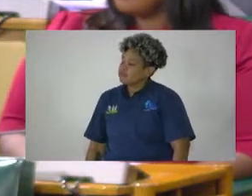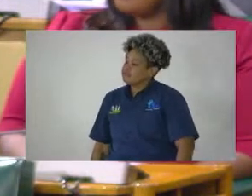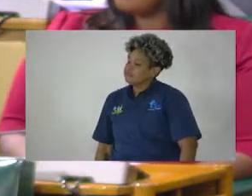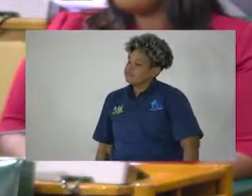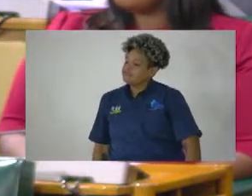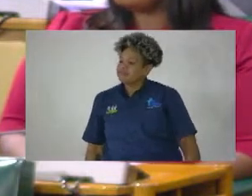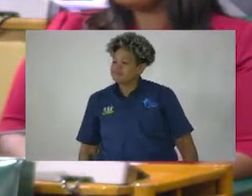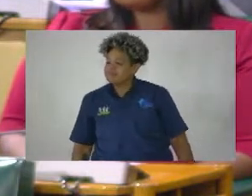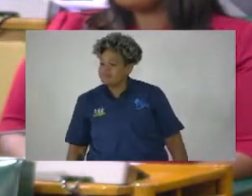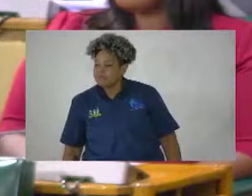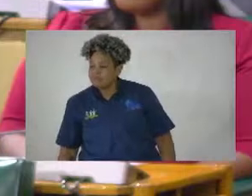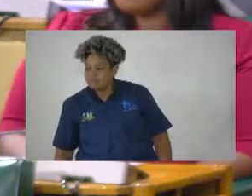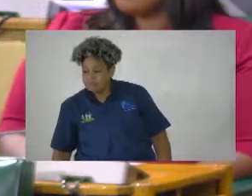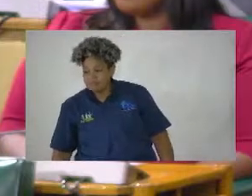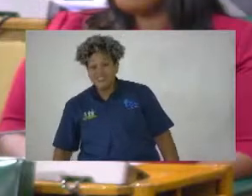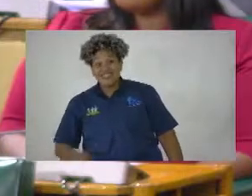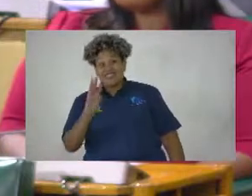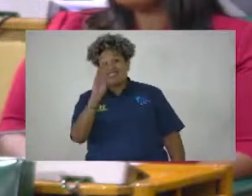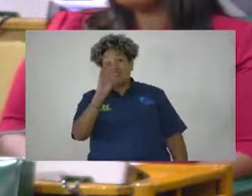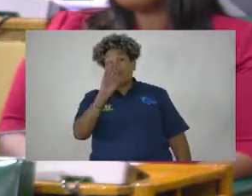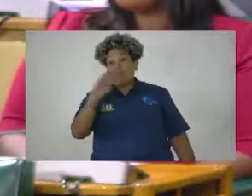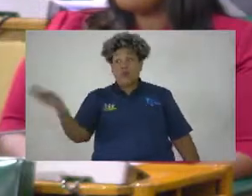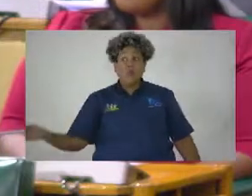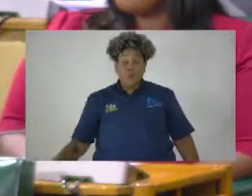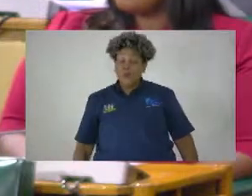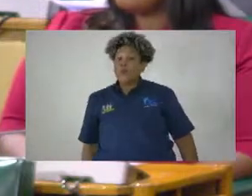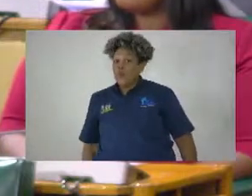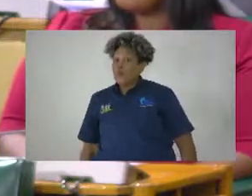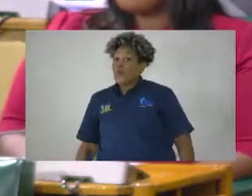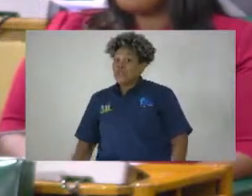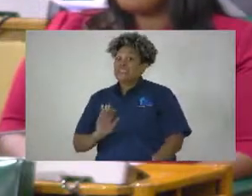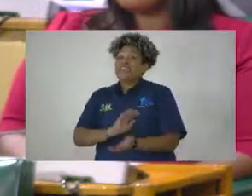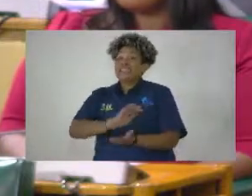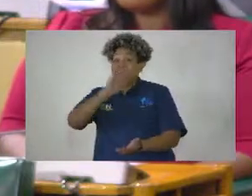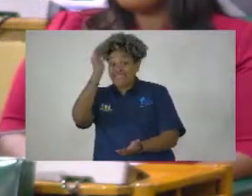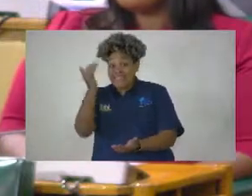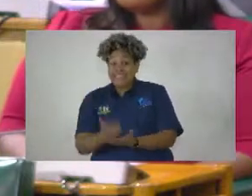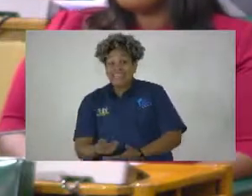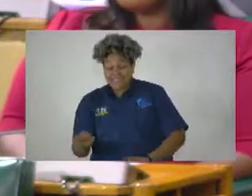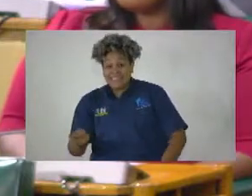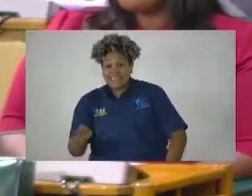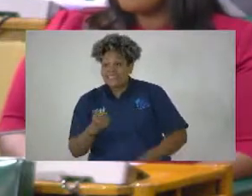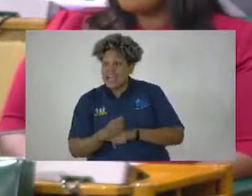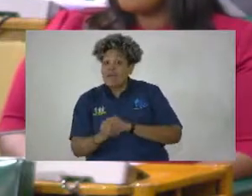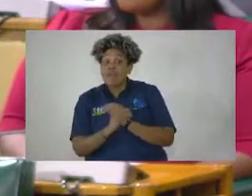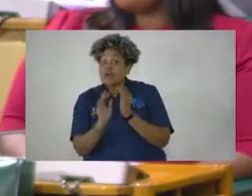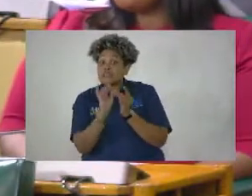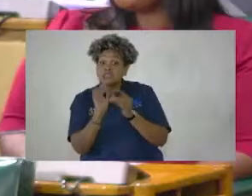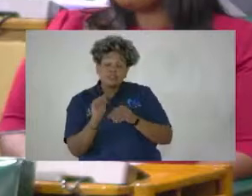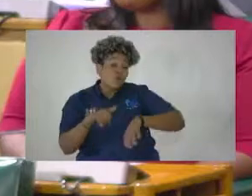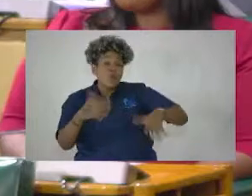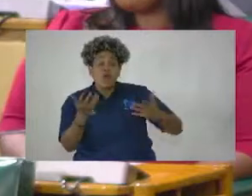That is materially significant. And it speaks to